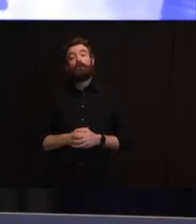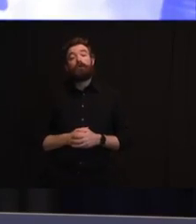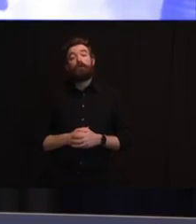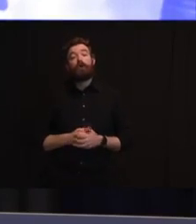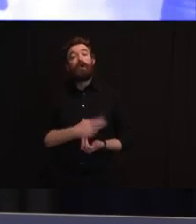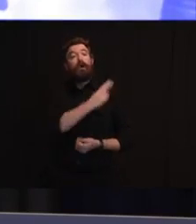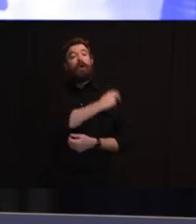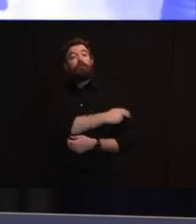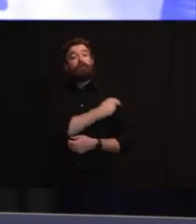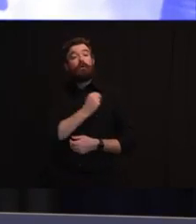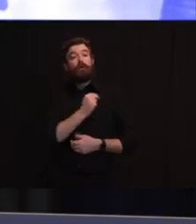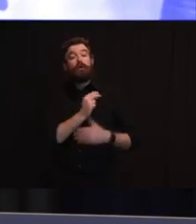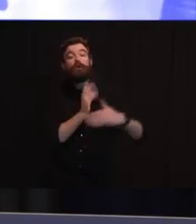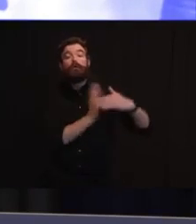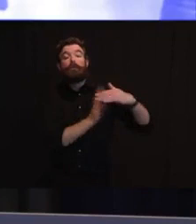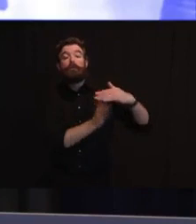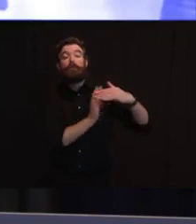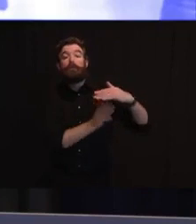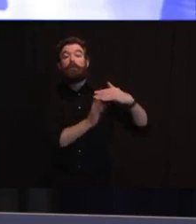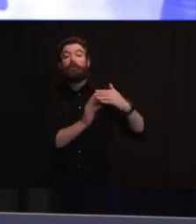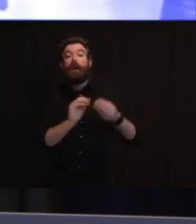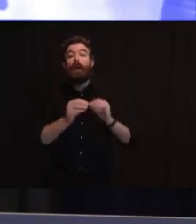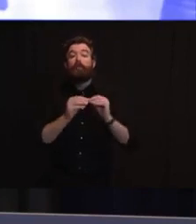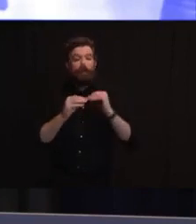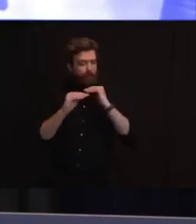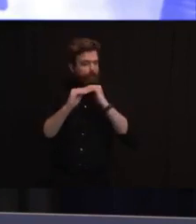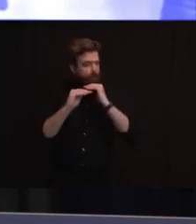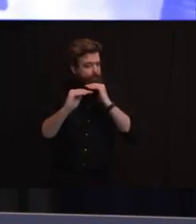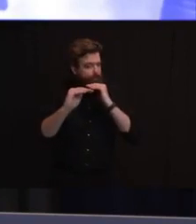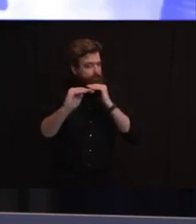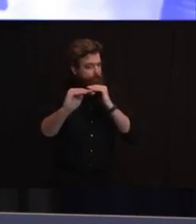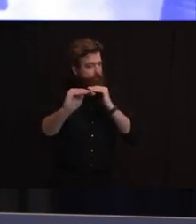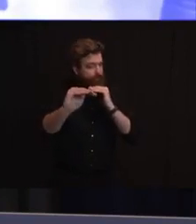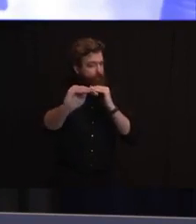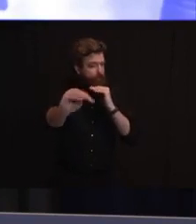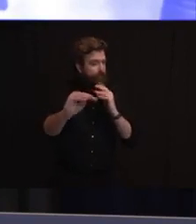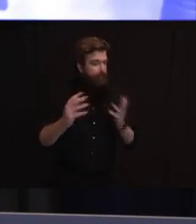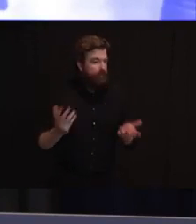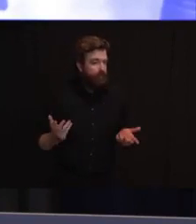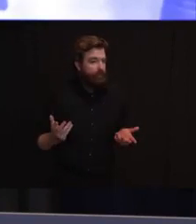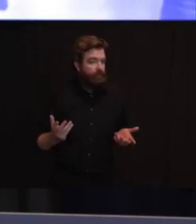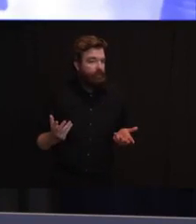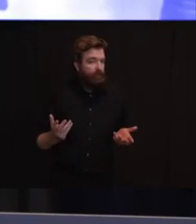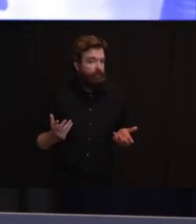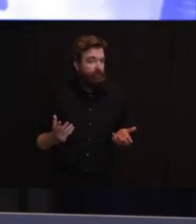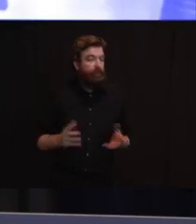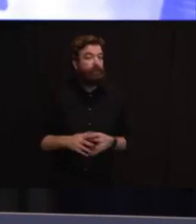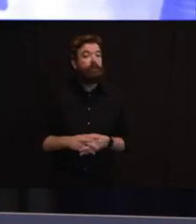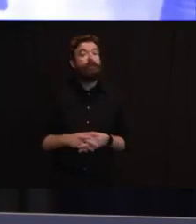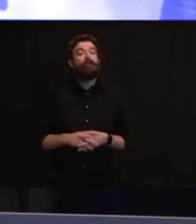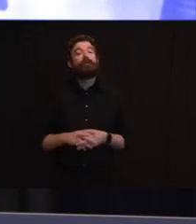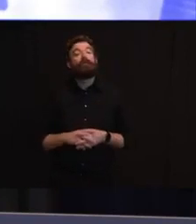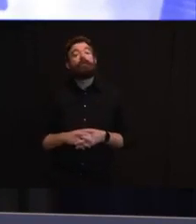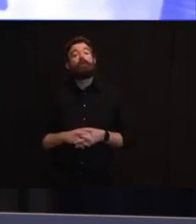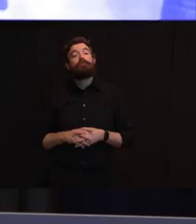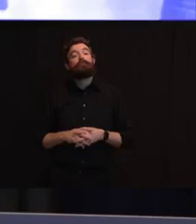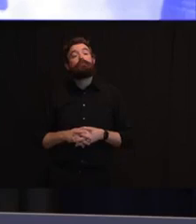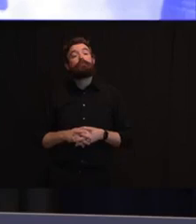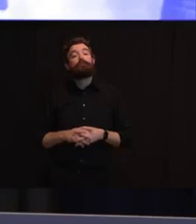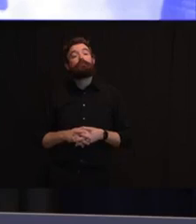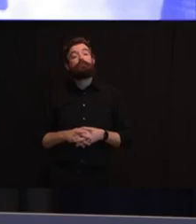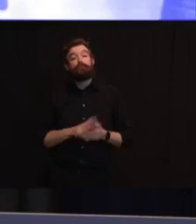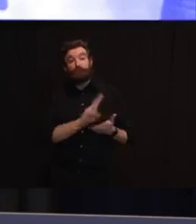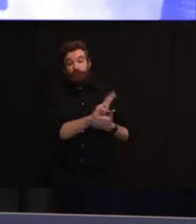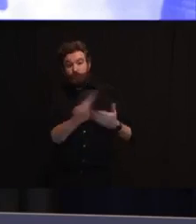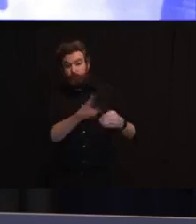stable between 3,500 and 3,700, and that's in 2 weeks post-holiday, which